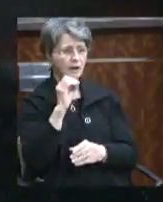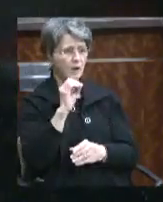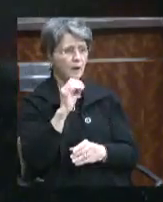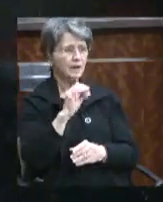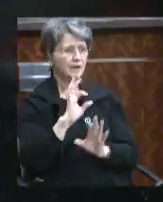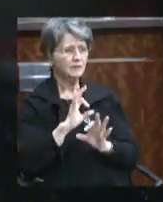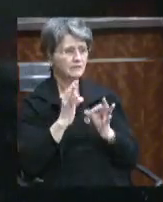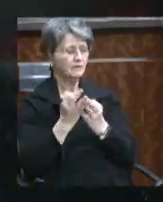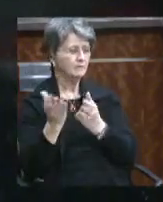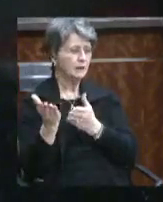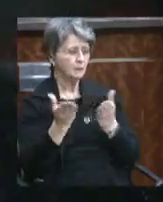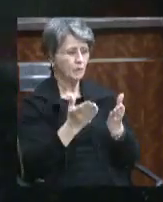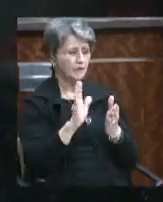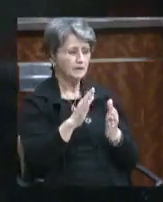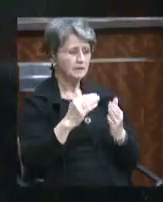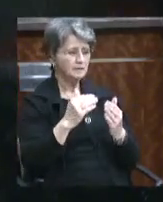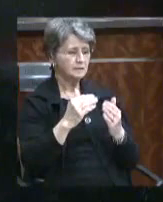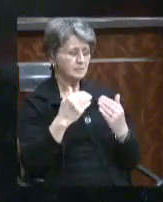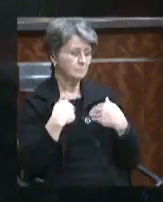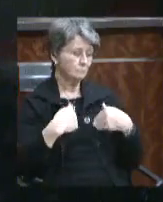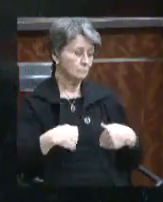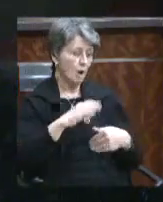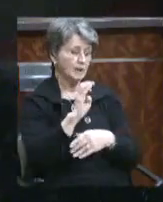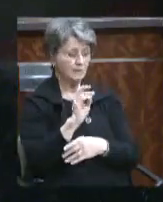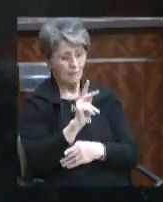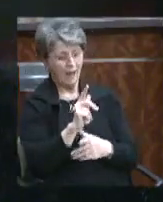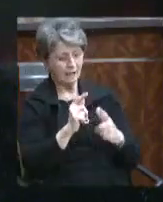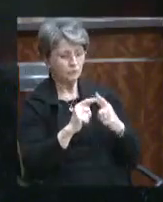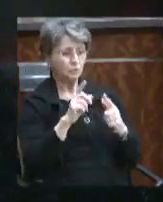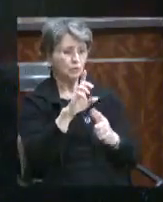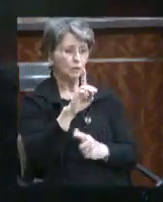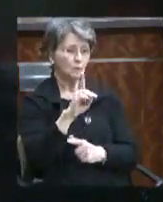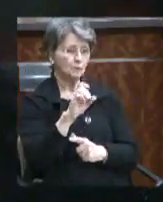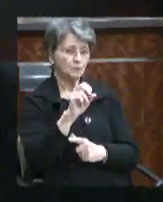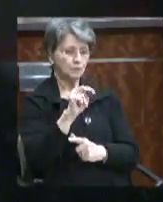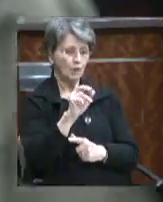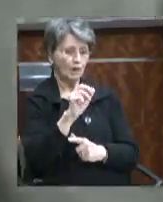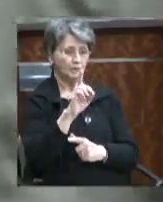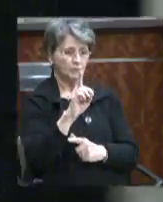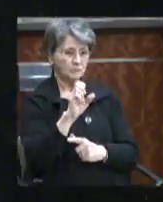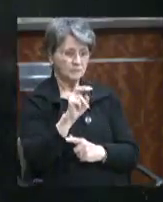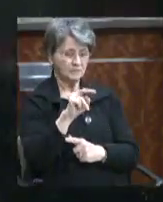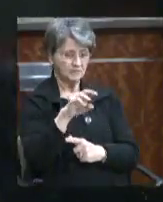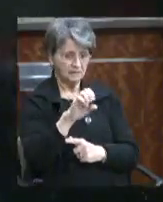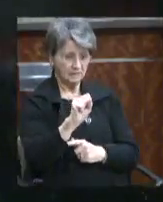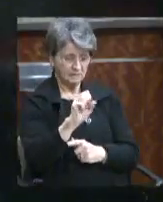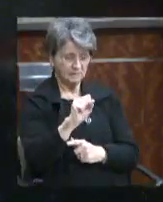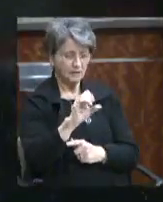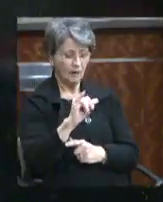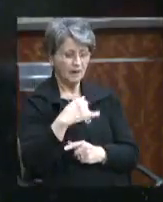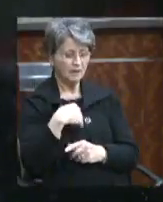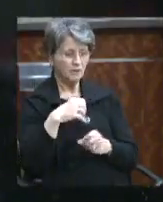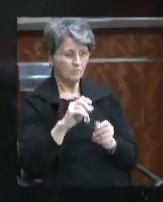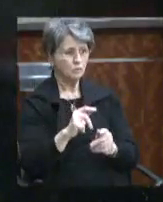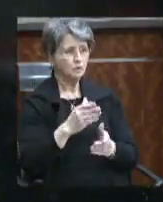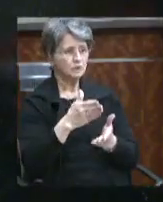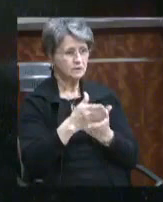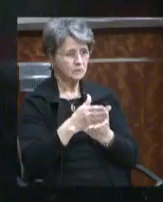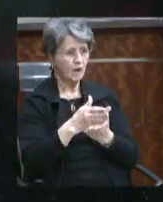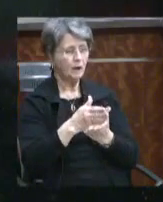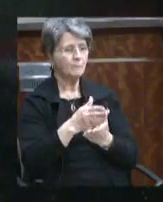back to Donaldson's and had the opportunity to stop by and talk to Paul. We